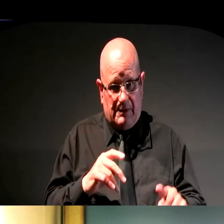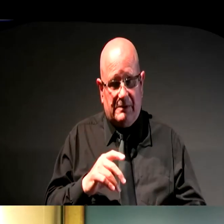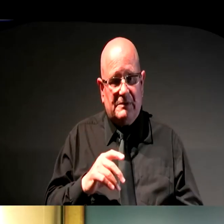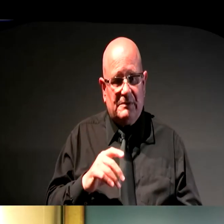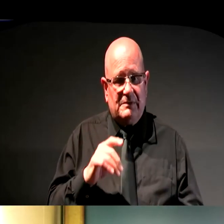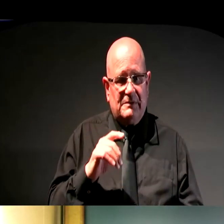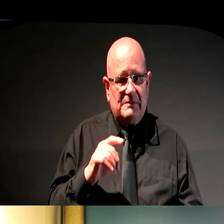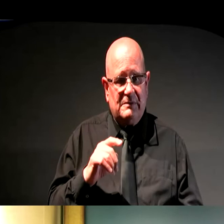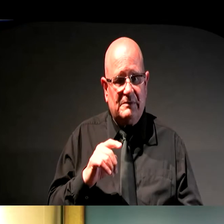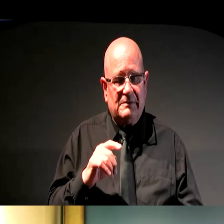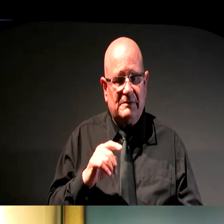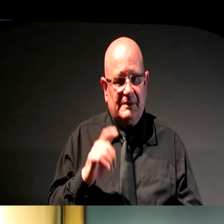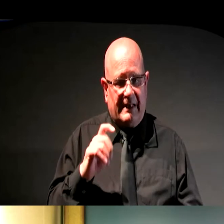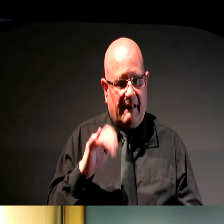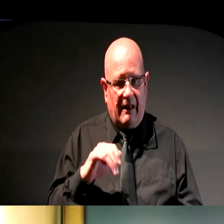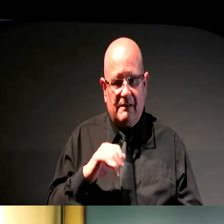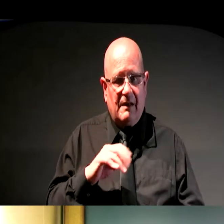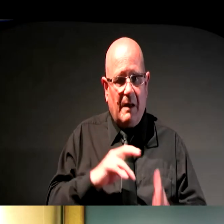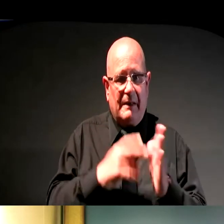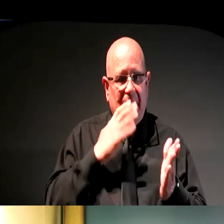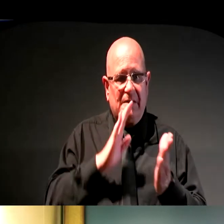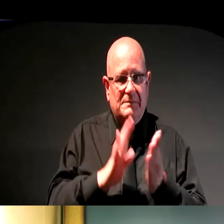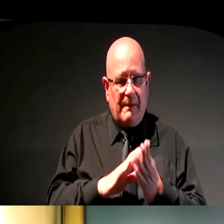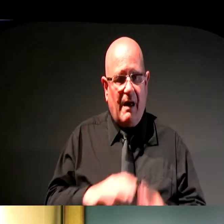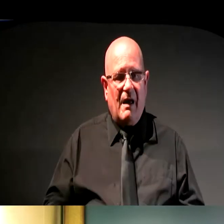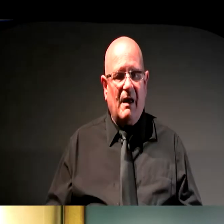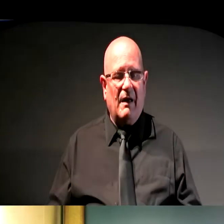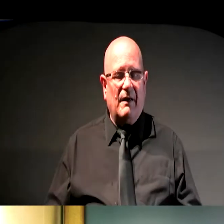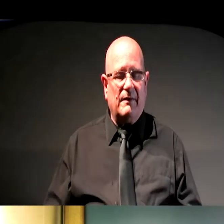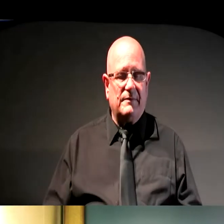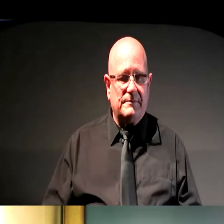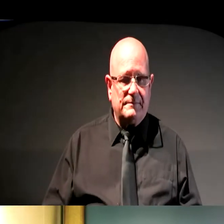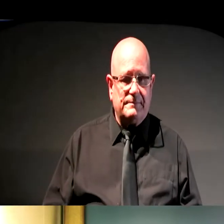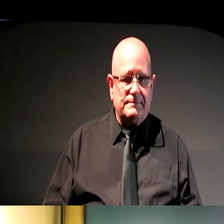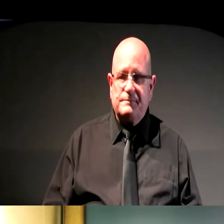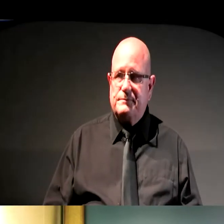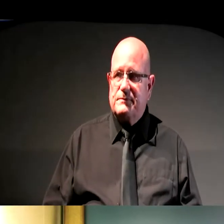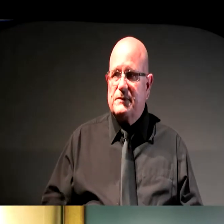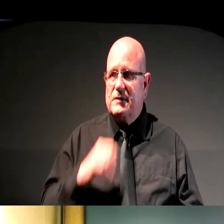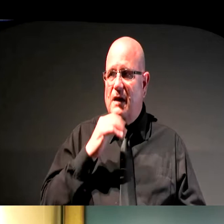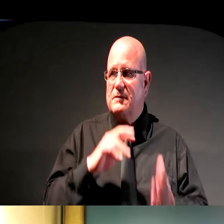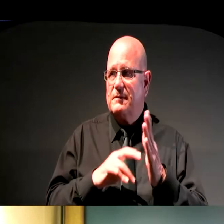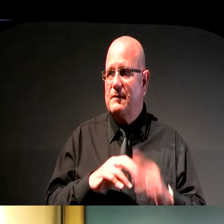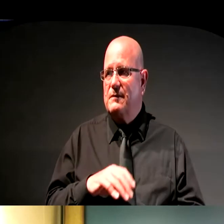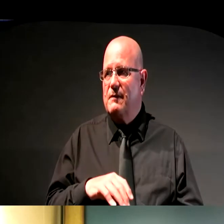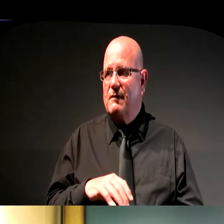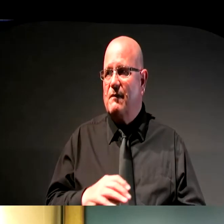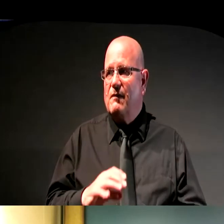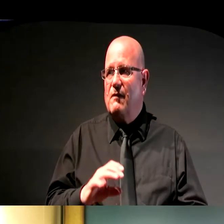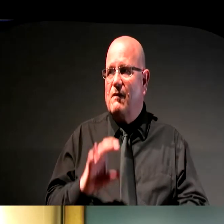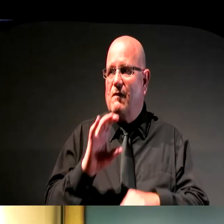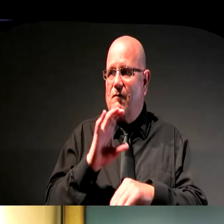bad. Just because this isn't how I've always forced my employees to work doesn't mean that if this person does it differently, they won't also